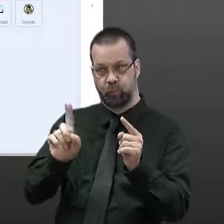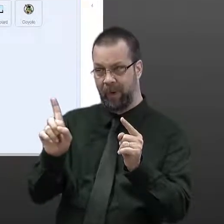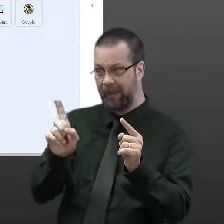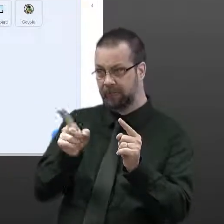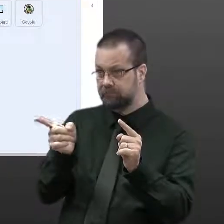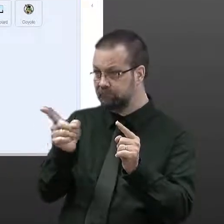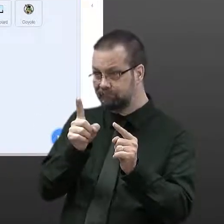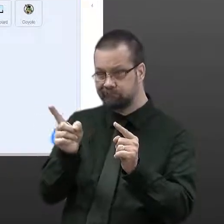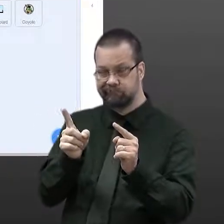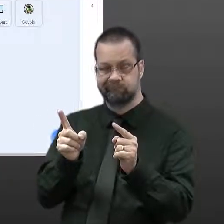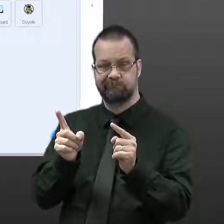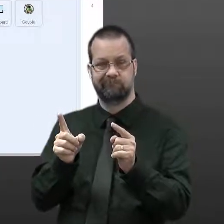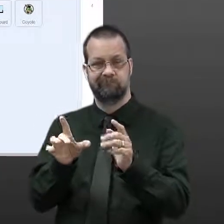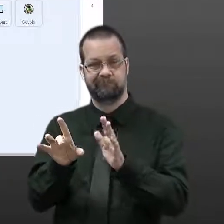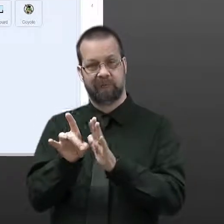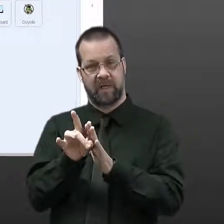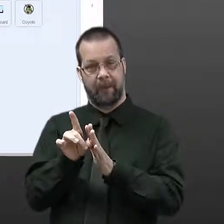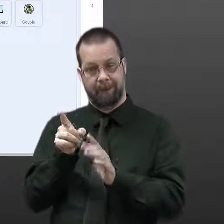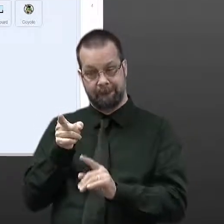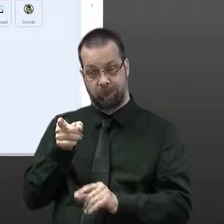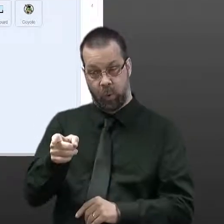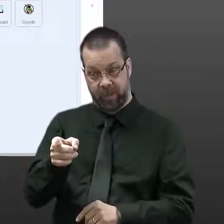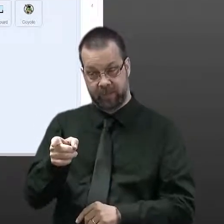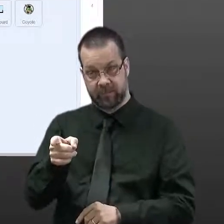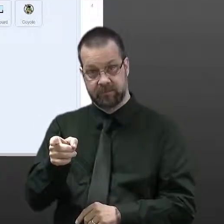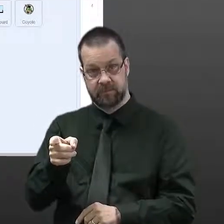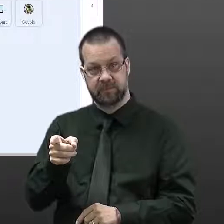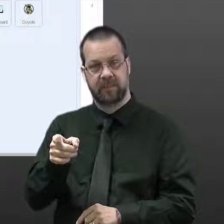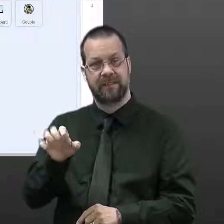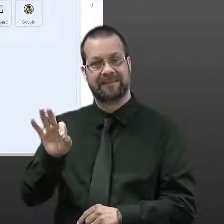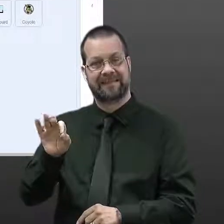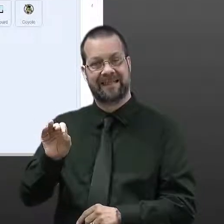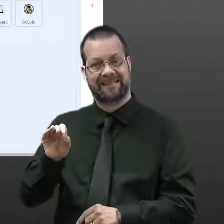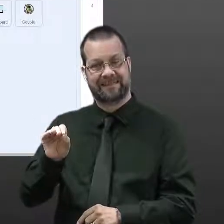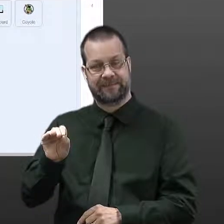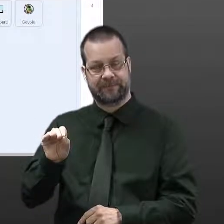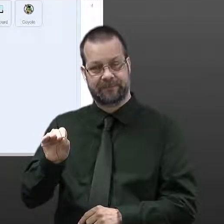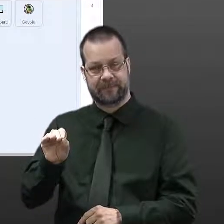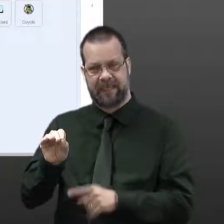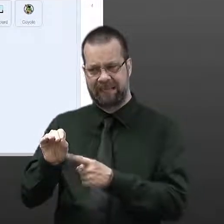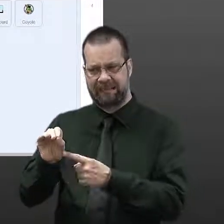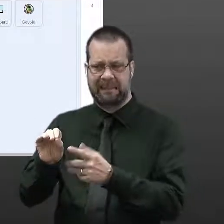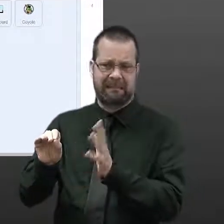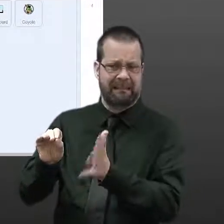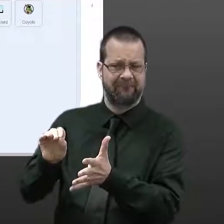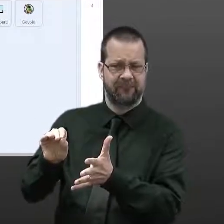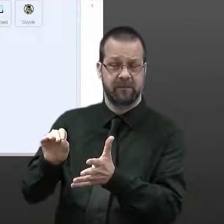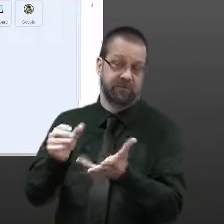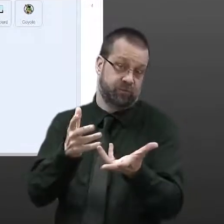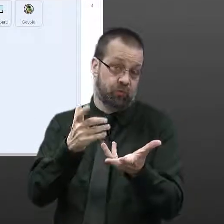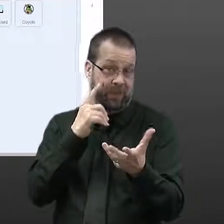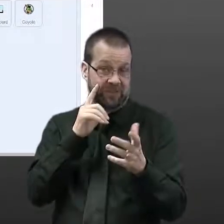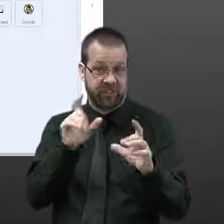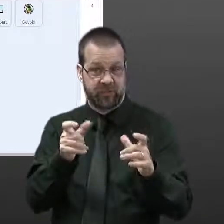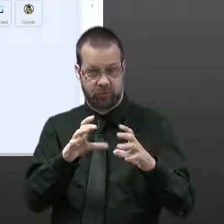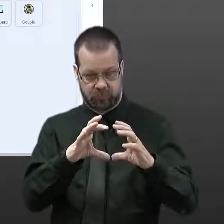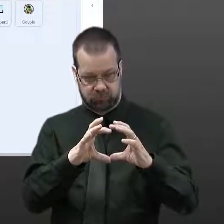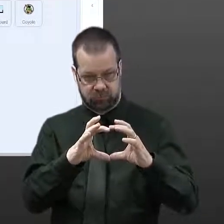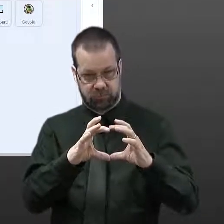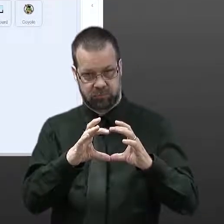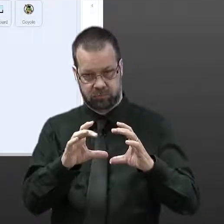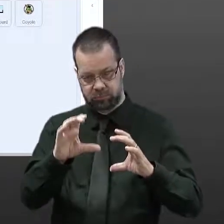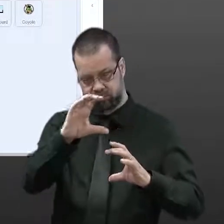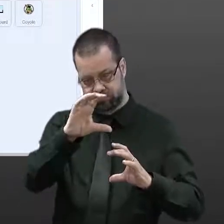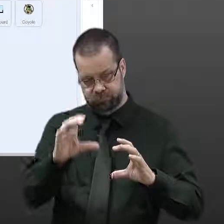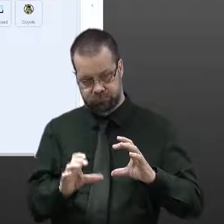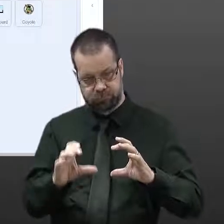go to motion and grab a block that says point in direction 90, and we can actually leave this at 90 unless